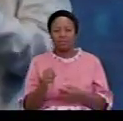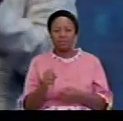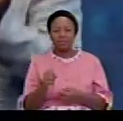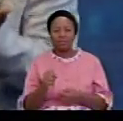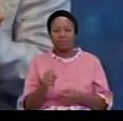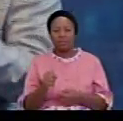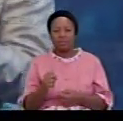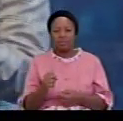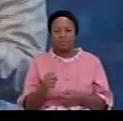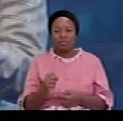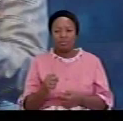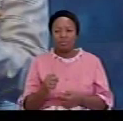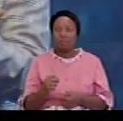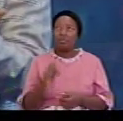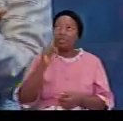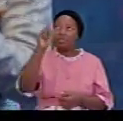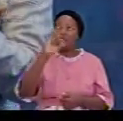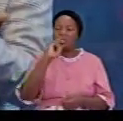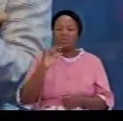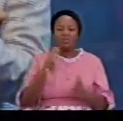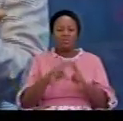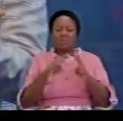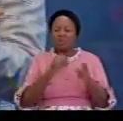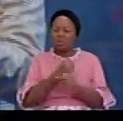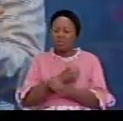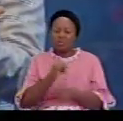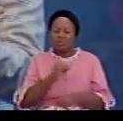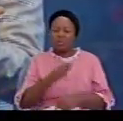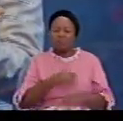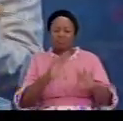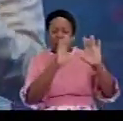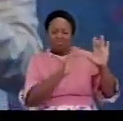Is so loving, merciful,